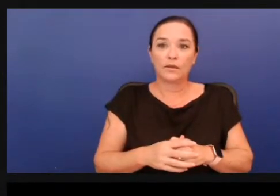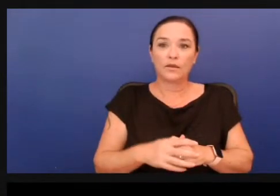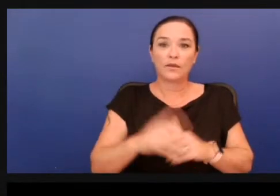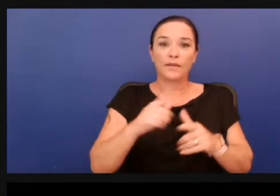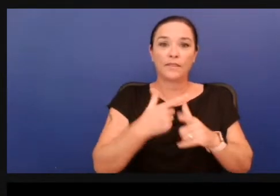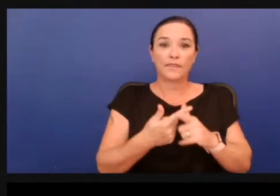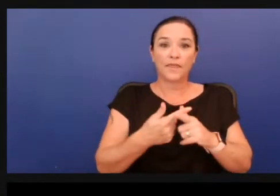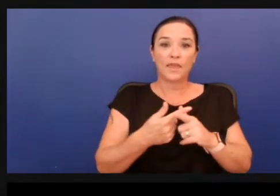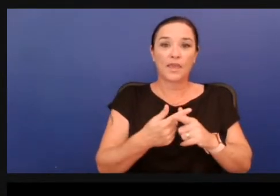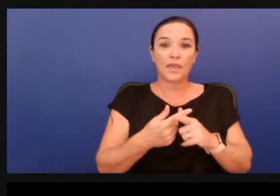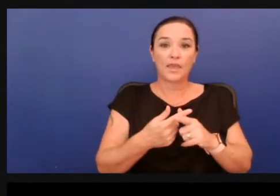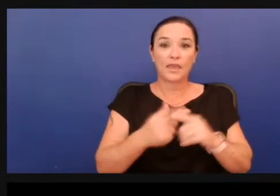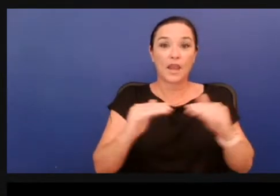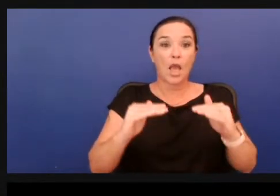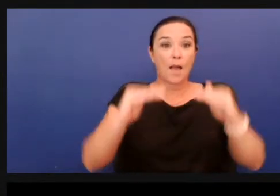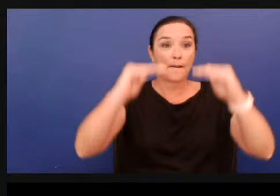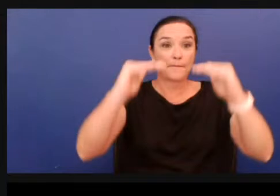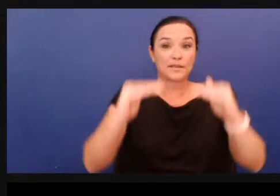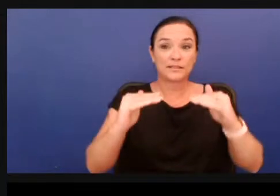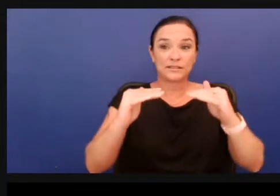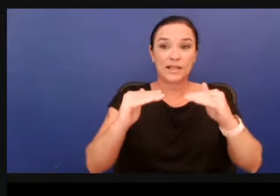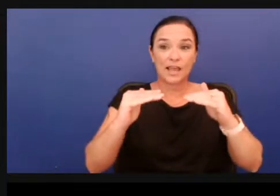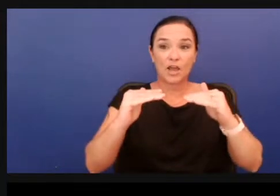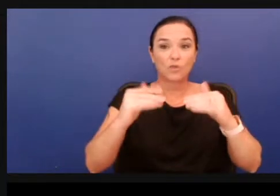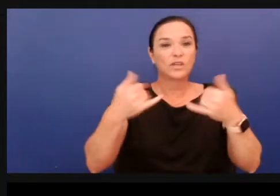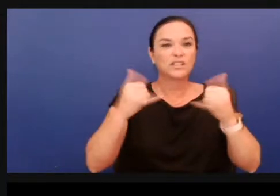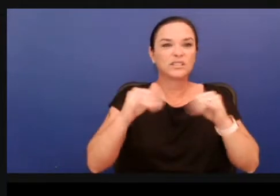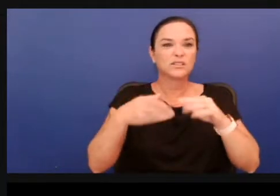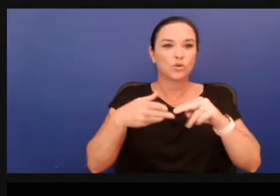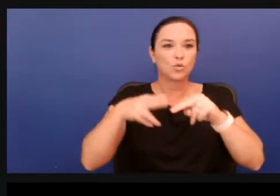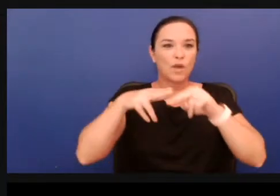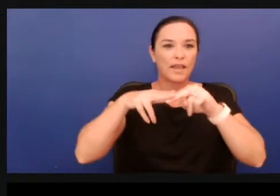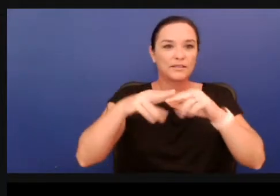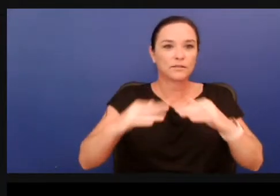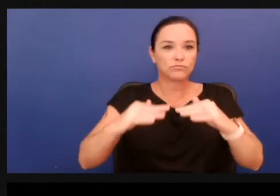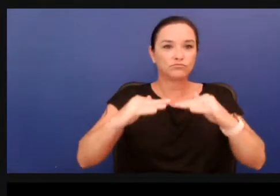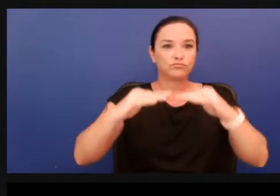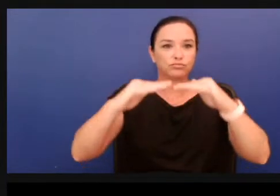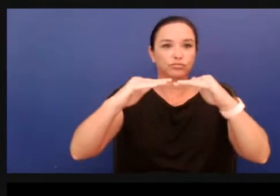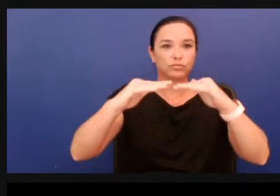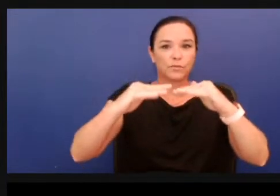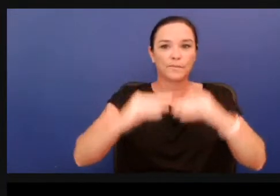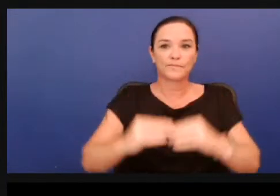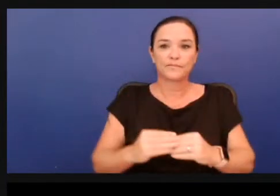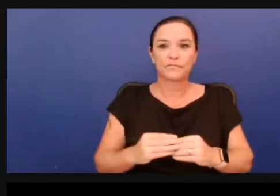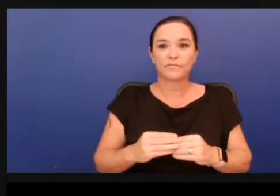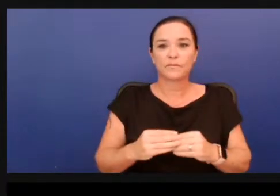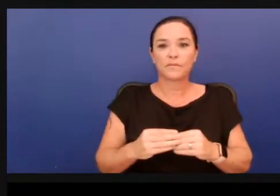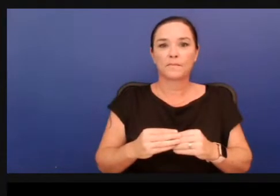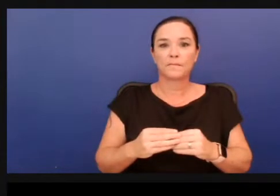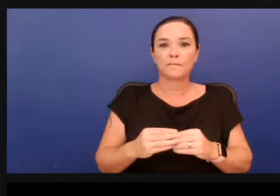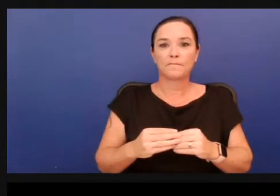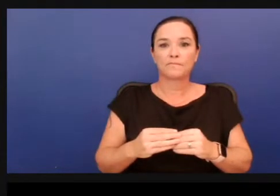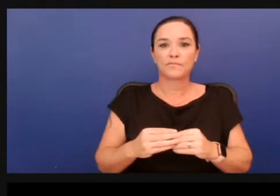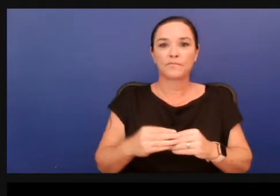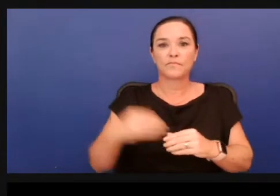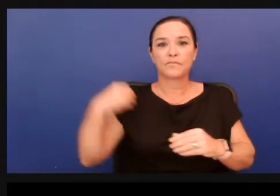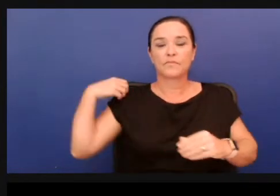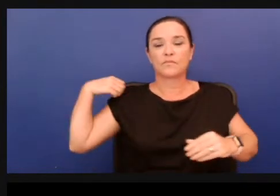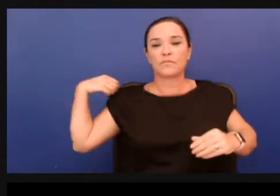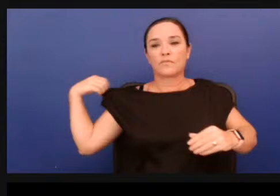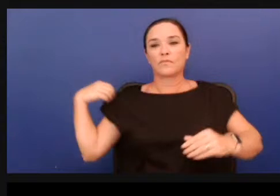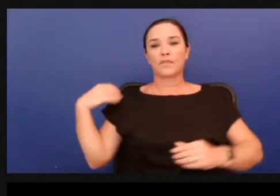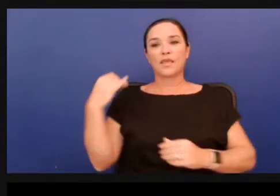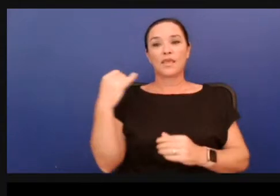not quite as flat here at the end. It's still rising a bit there, right? This is a little easier to see if I come down to the